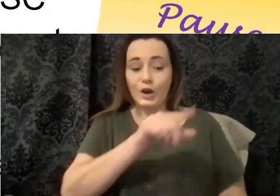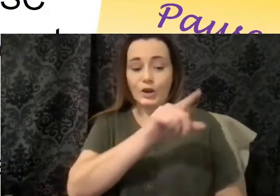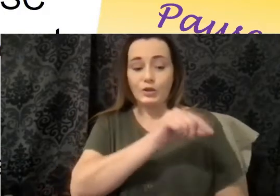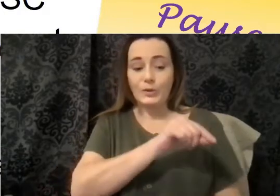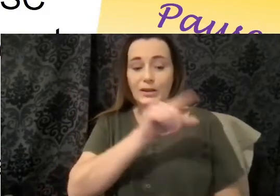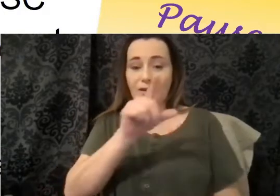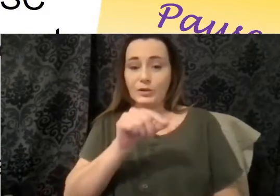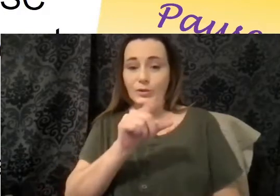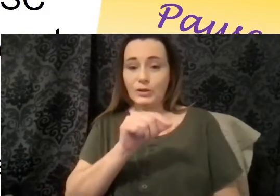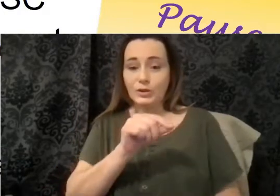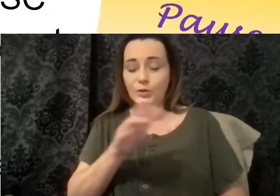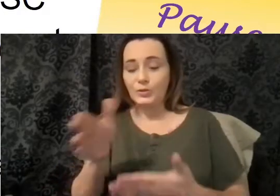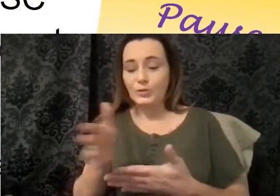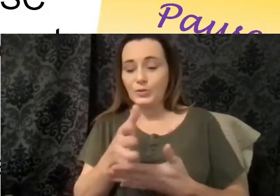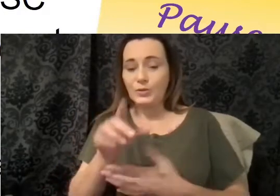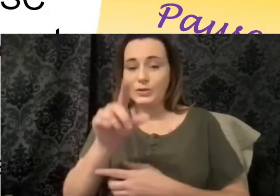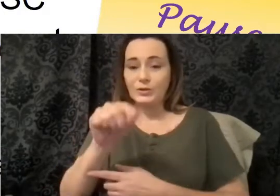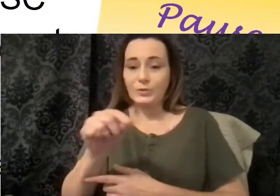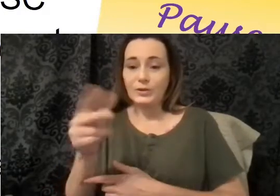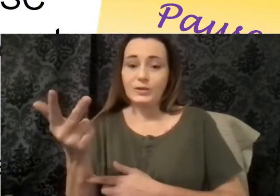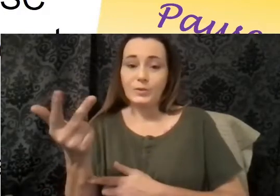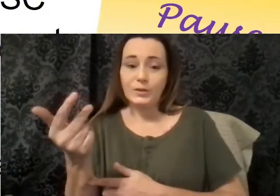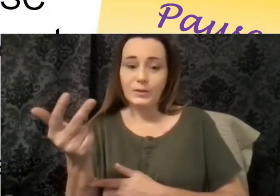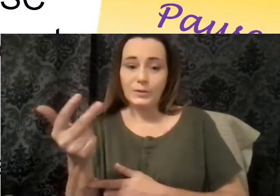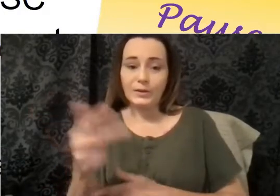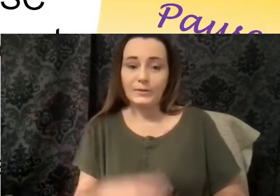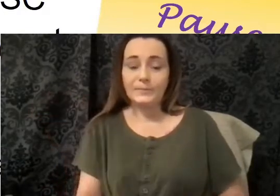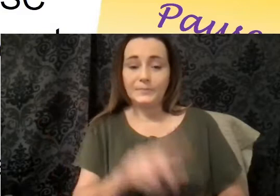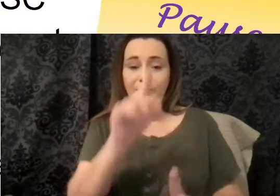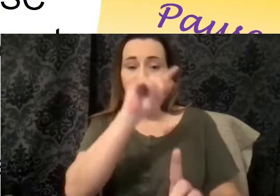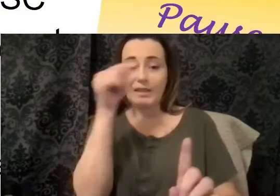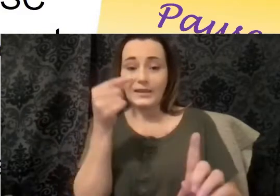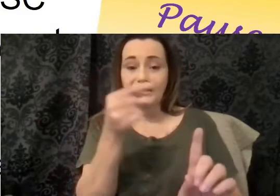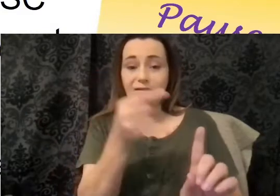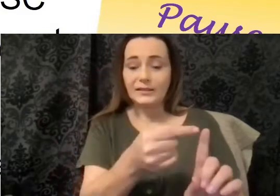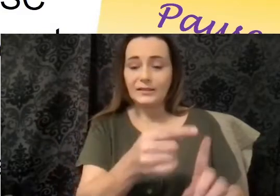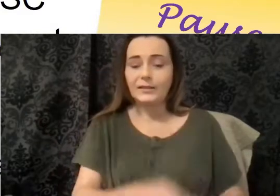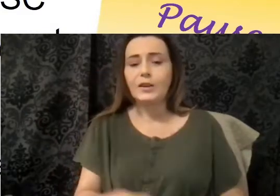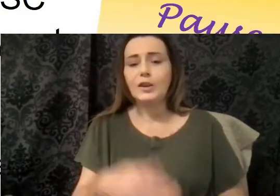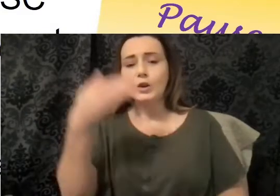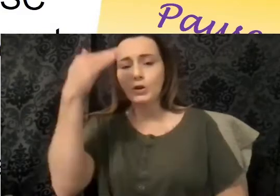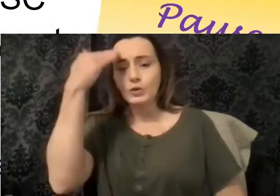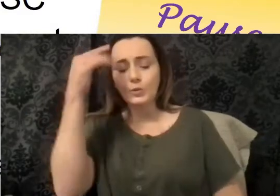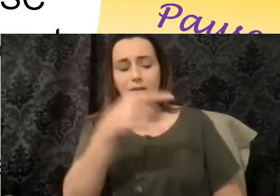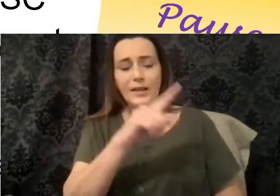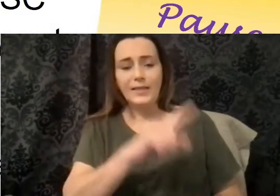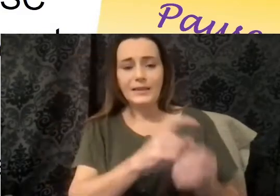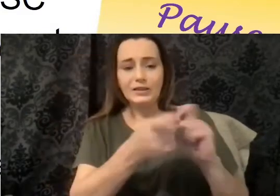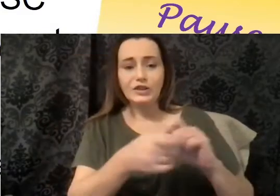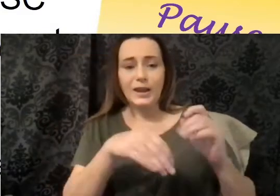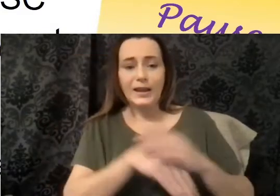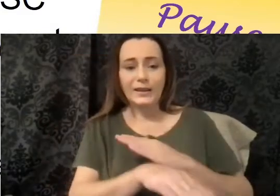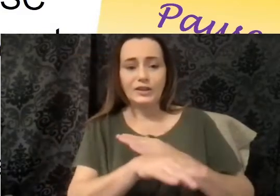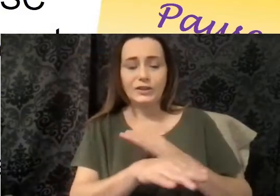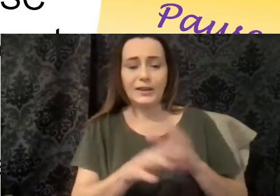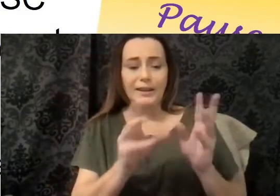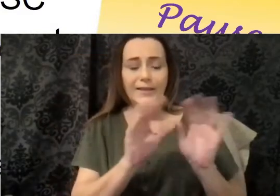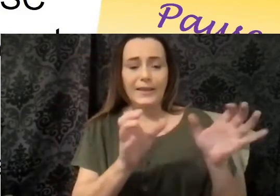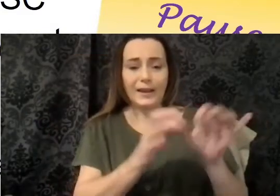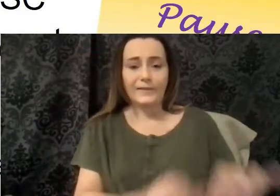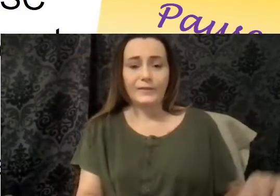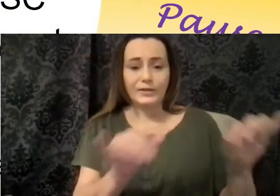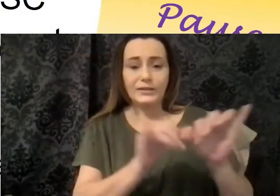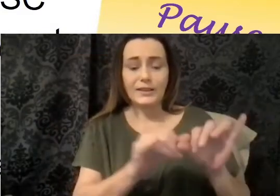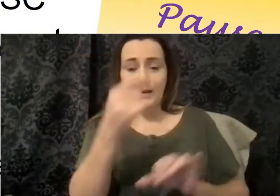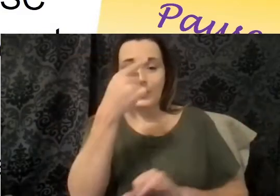to 2023. The intent is to acknowledge the change in conference cycle due to the